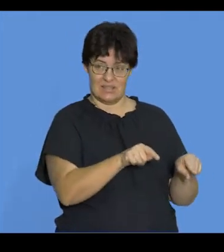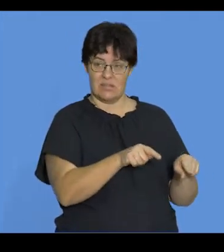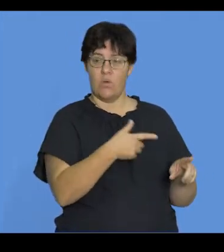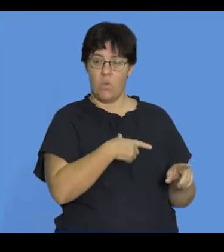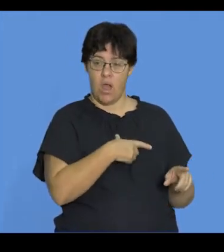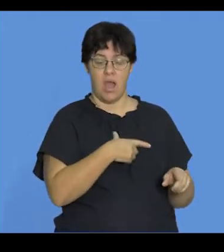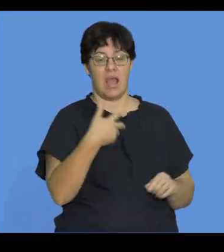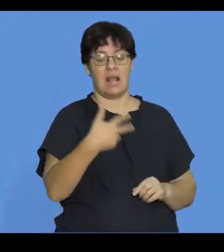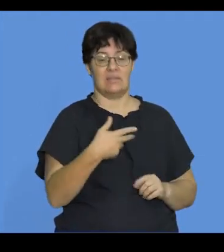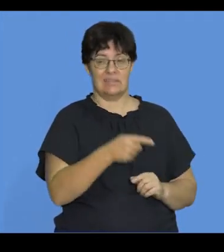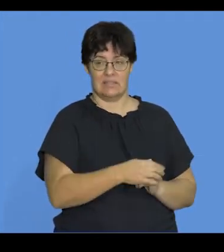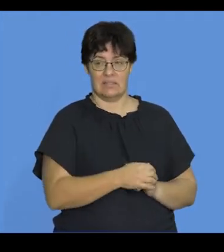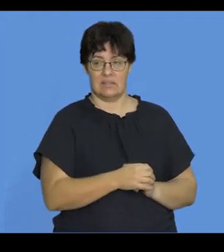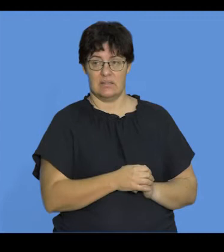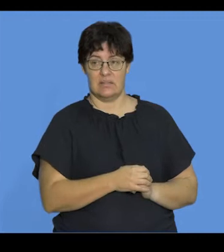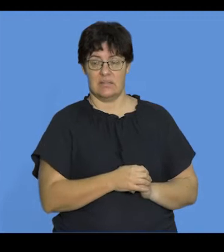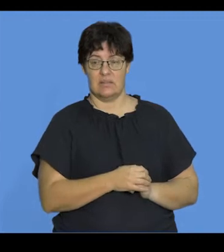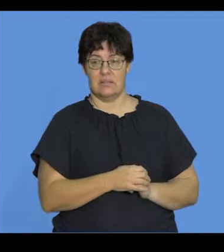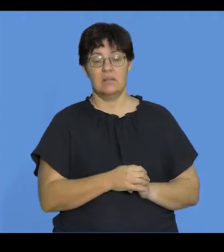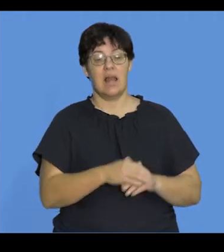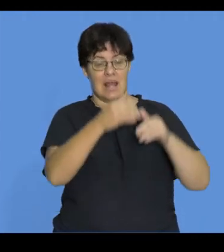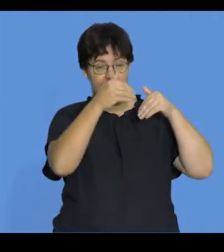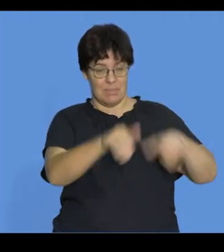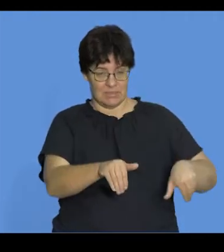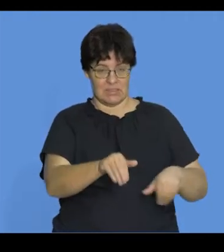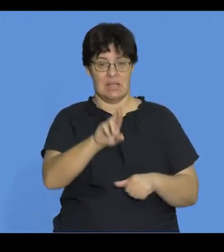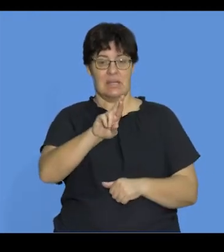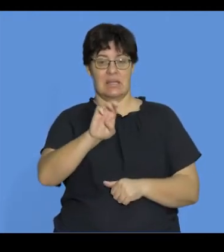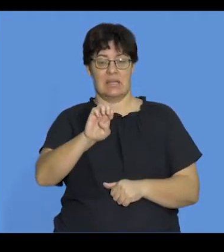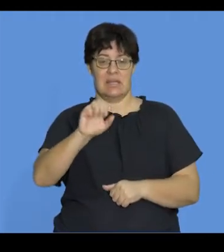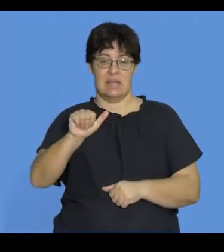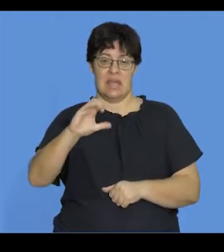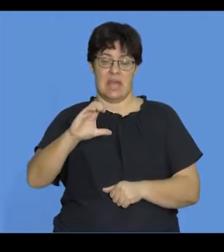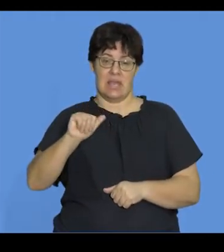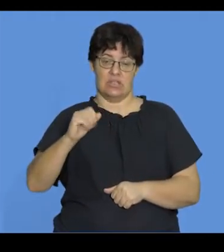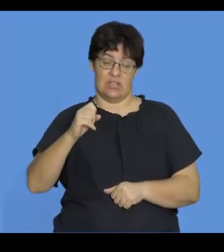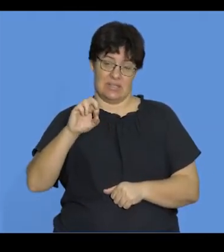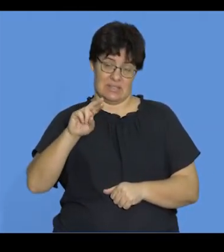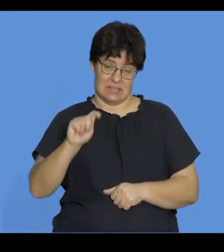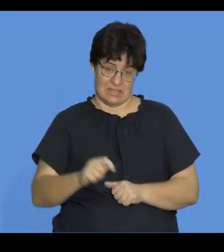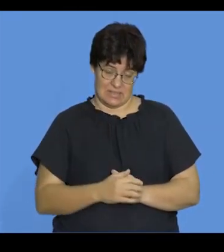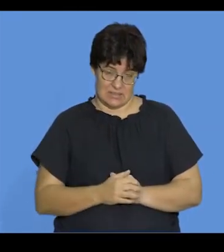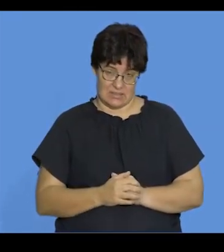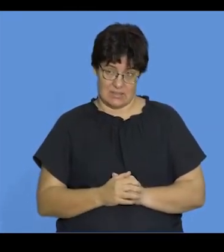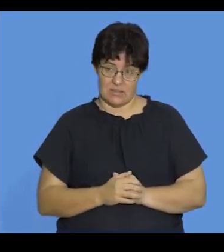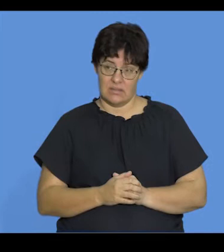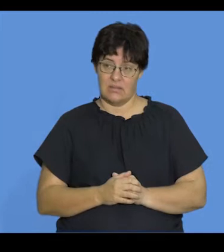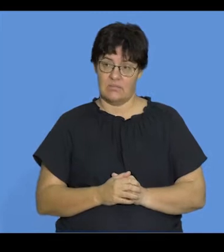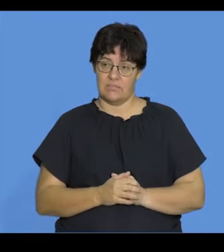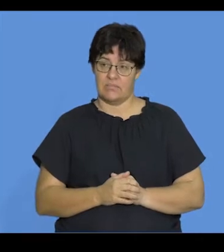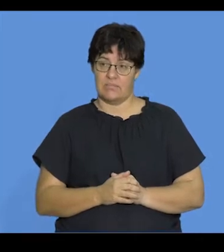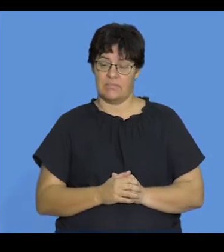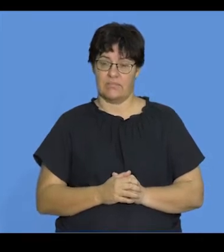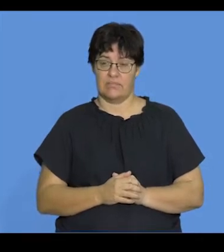safely classify this question under limiting reagent, okay? So it's all about the limiting